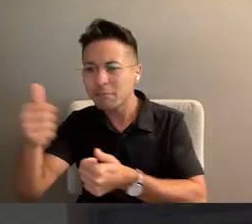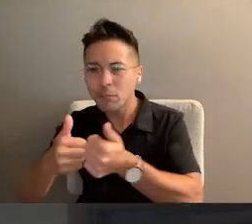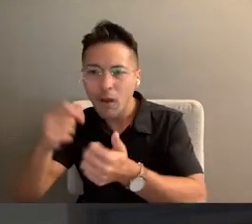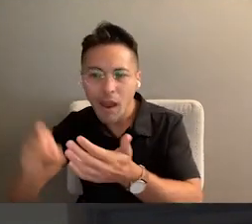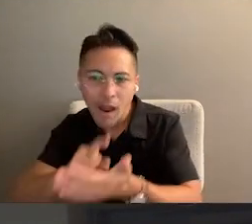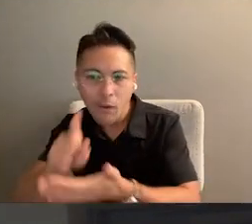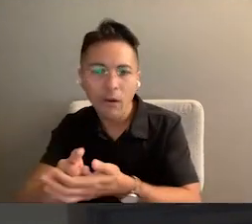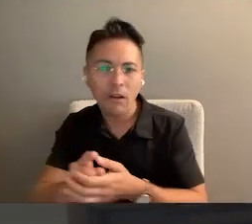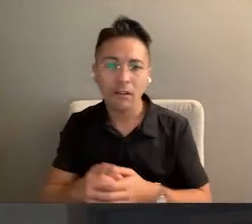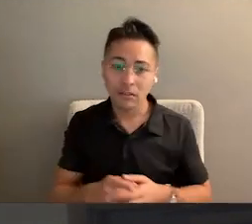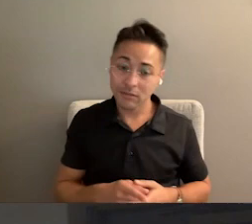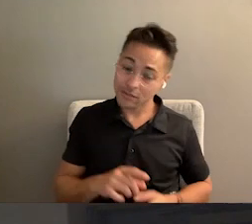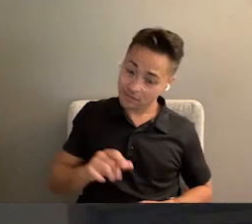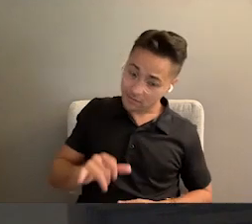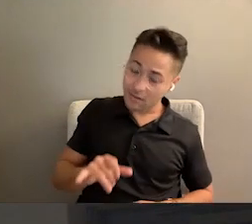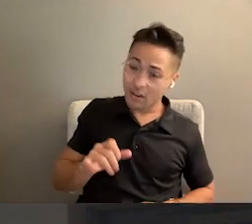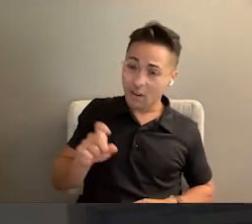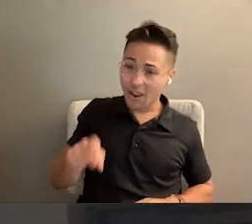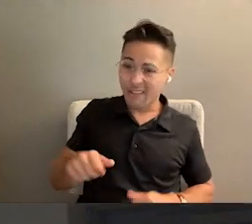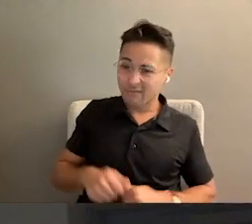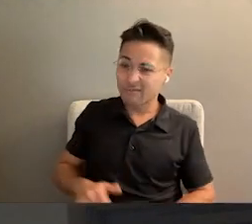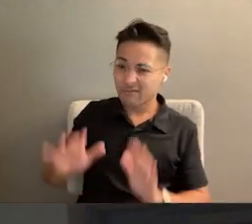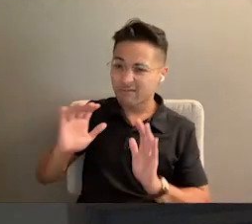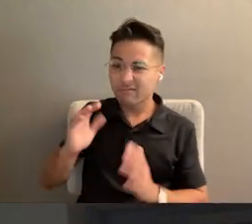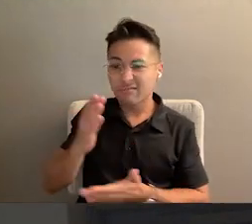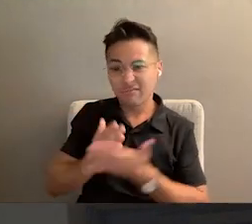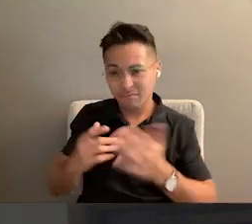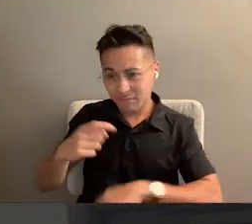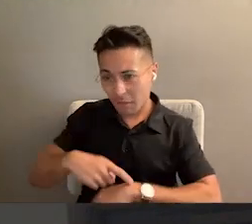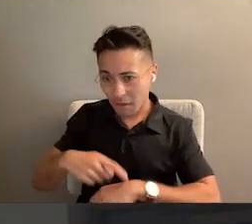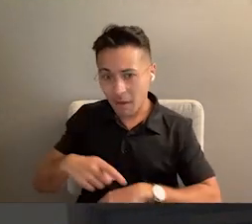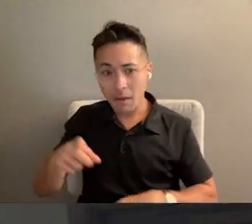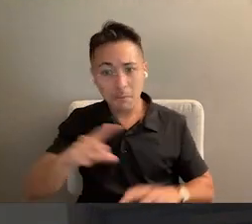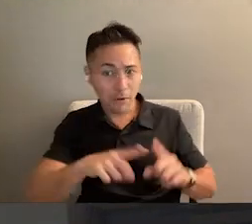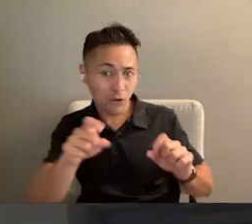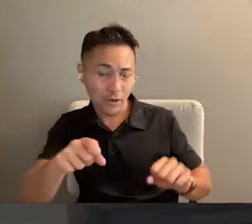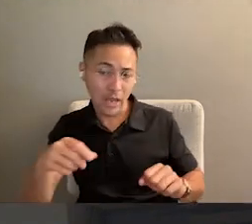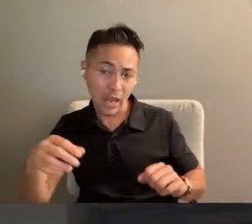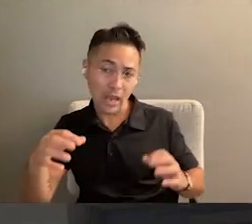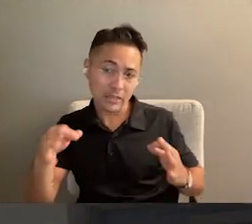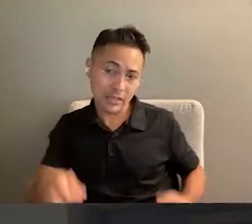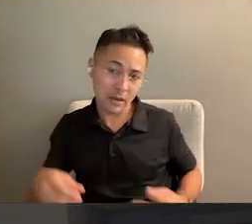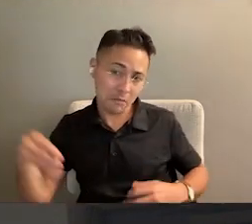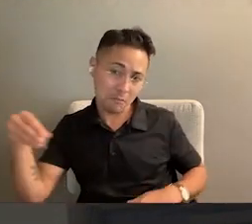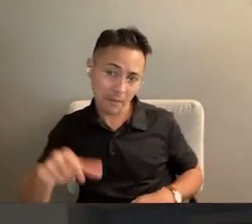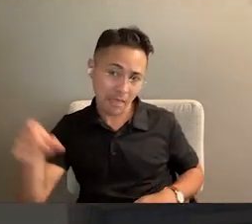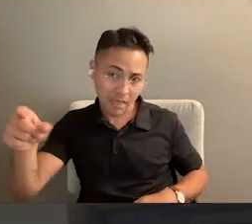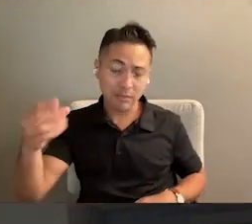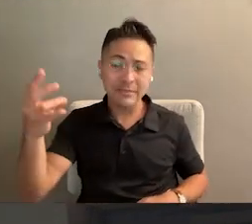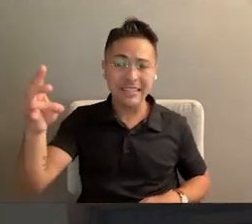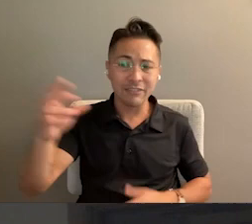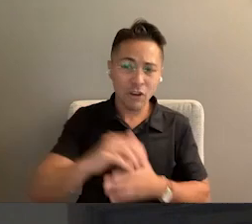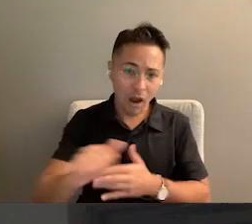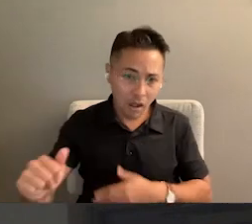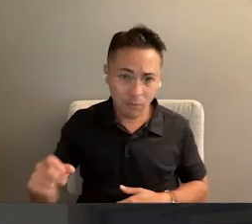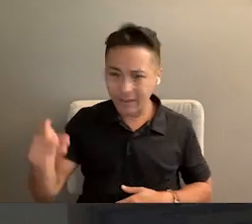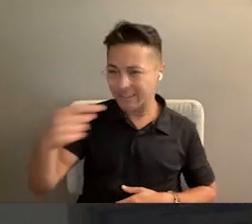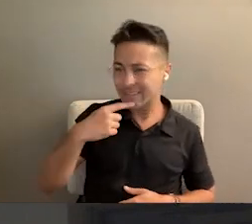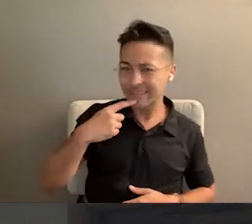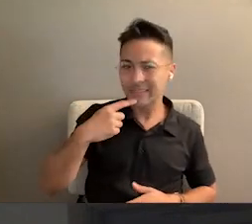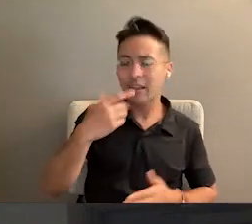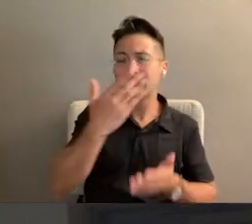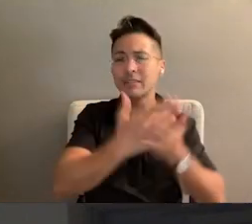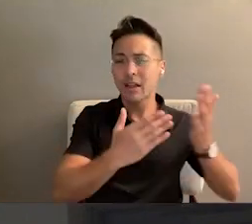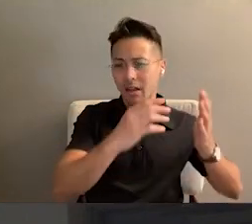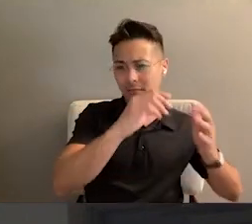pays $13 an hour, $15 an hour, and you're like, you know what? You're going to have to sacrifice a little bit of time, but you can opt to pay